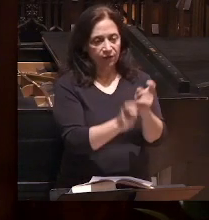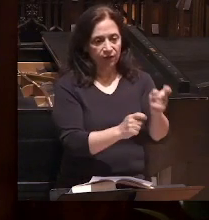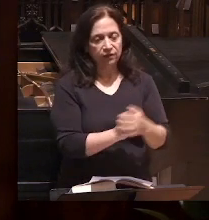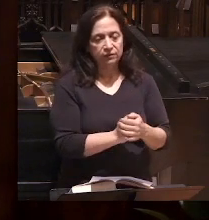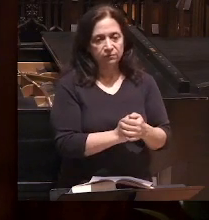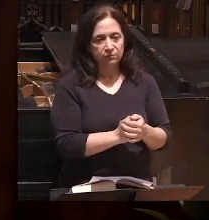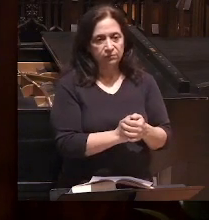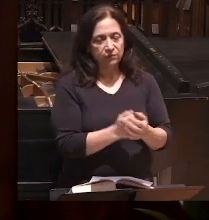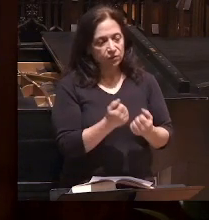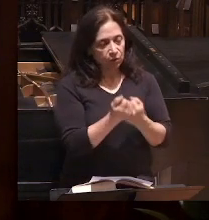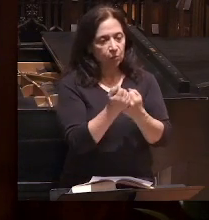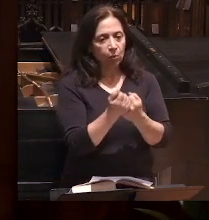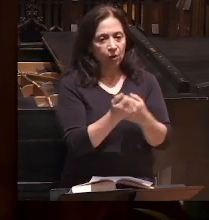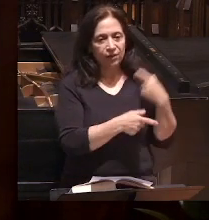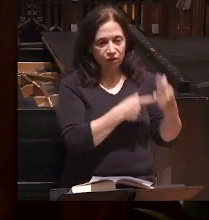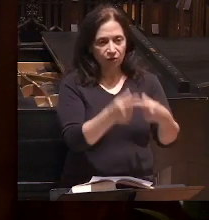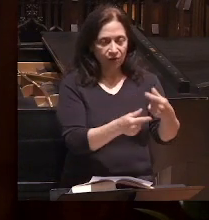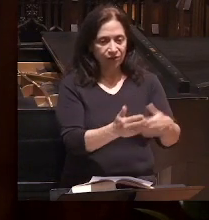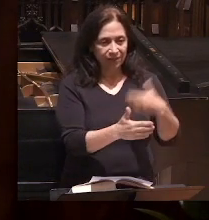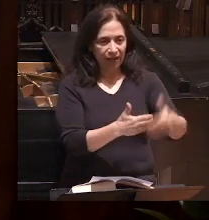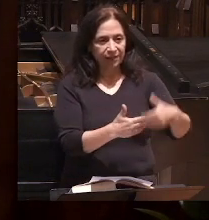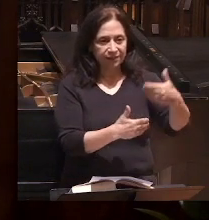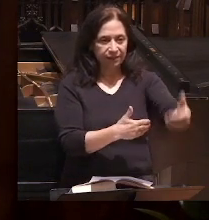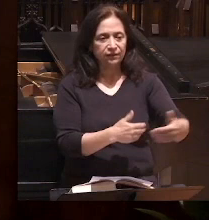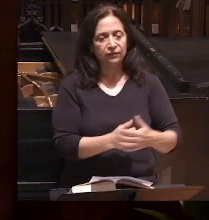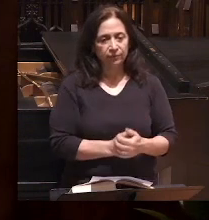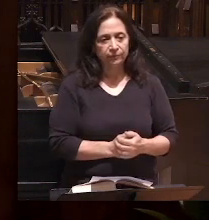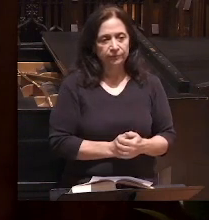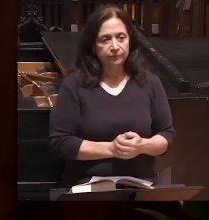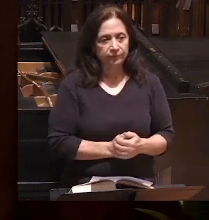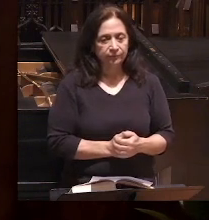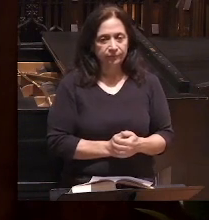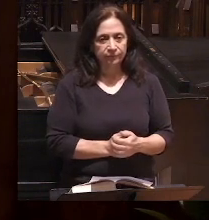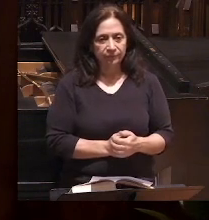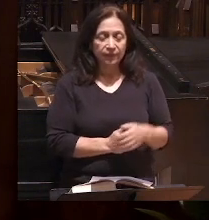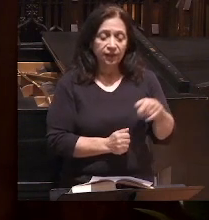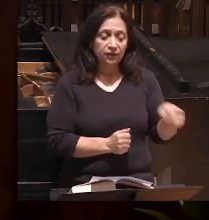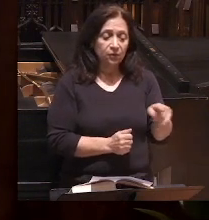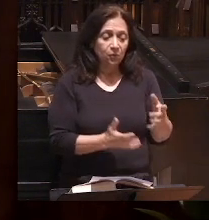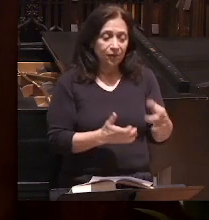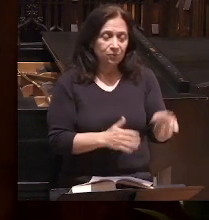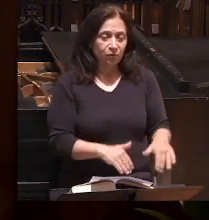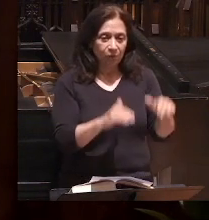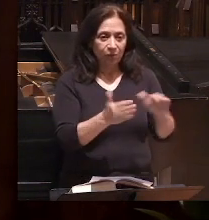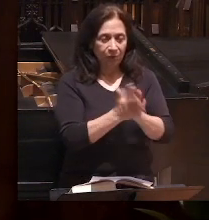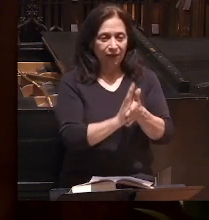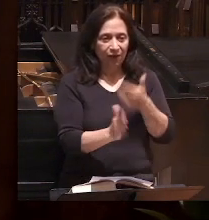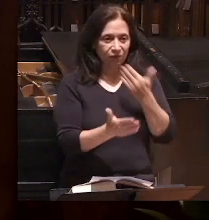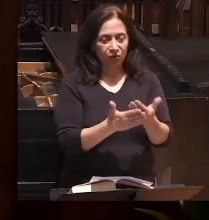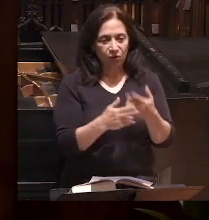is support the generation that comes after you to be good human